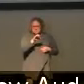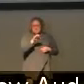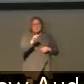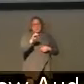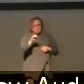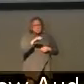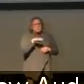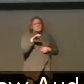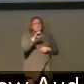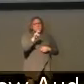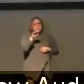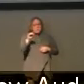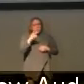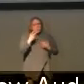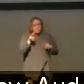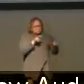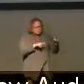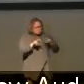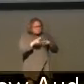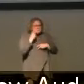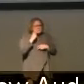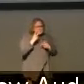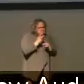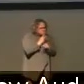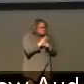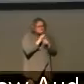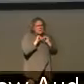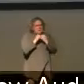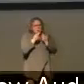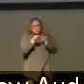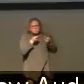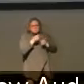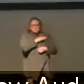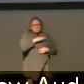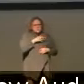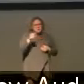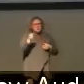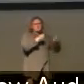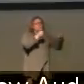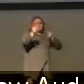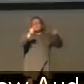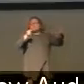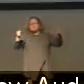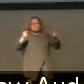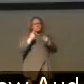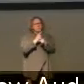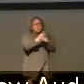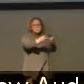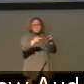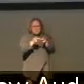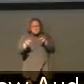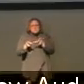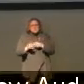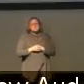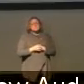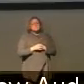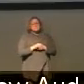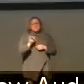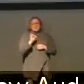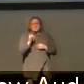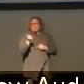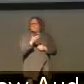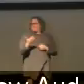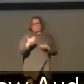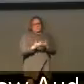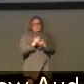active participants in looking at how to manage staff and move staff to appropriate levels. Like anything new, you have to go back